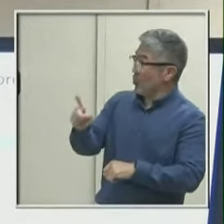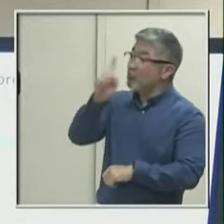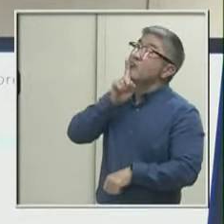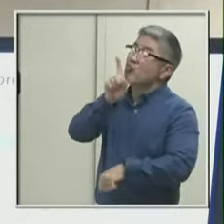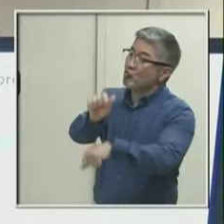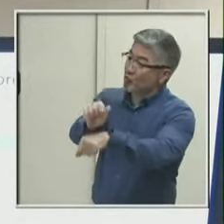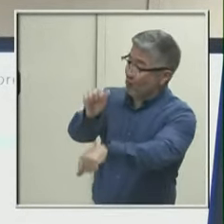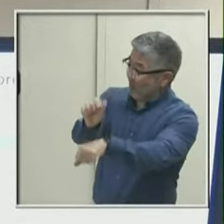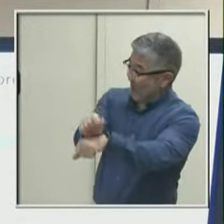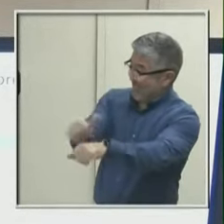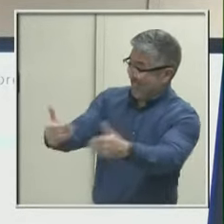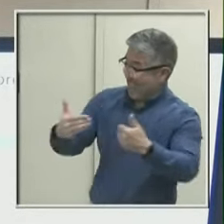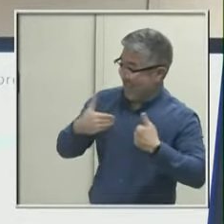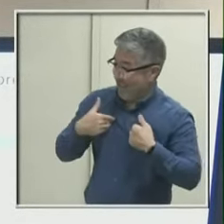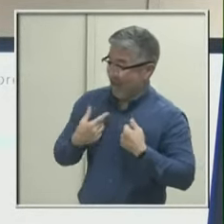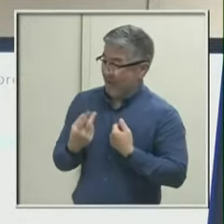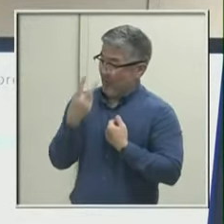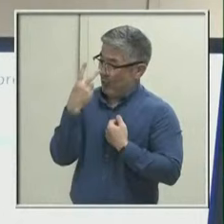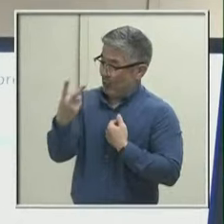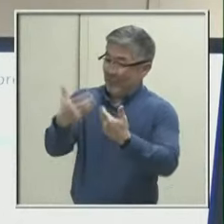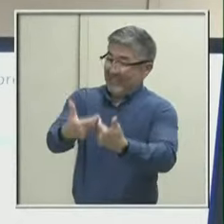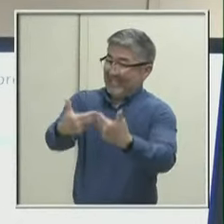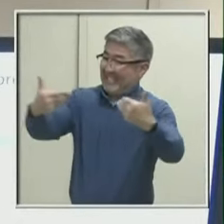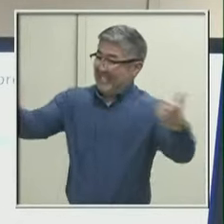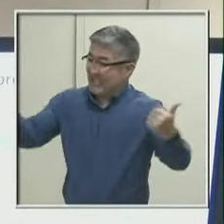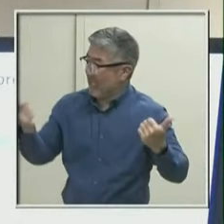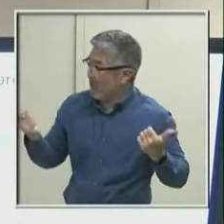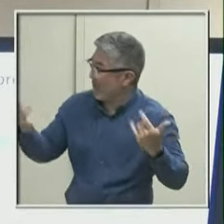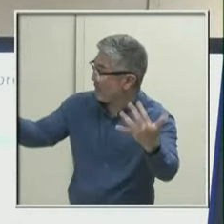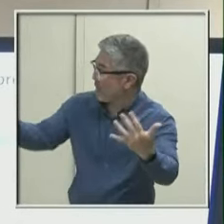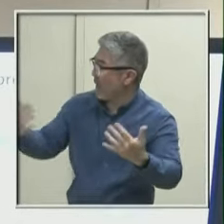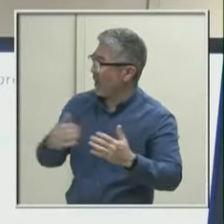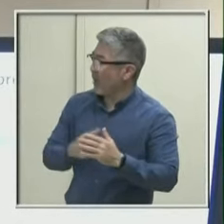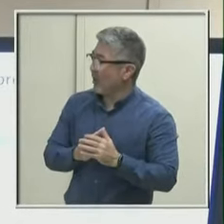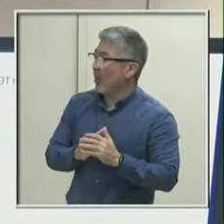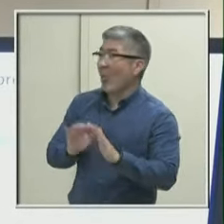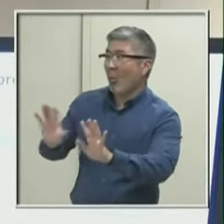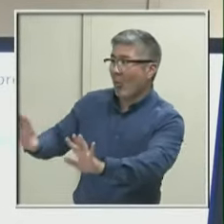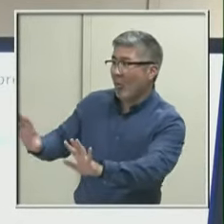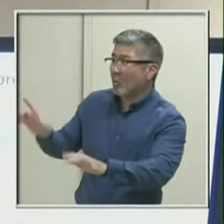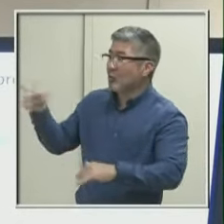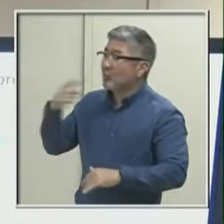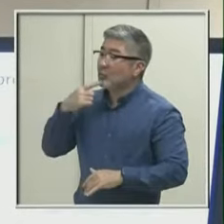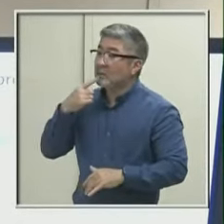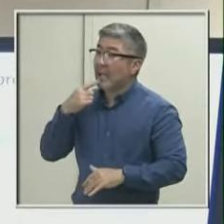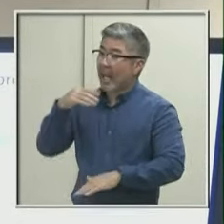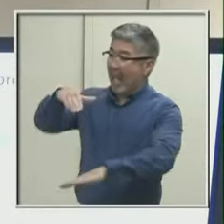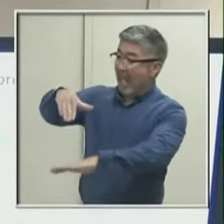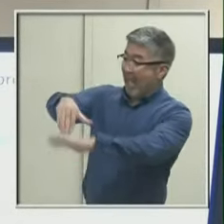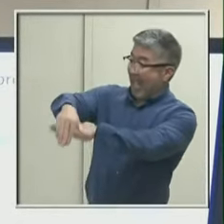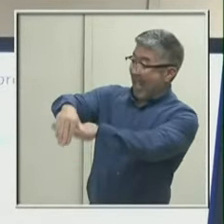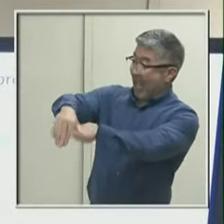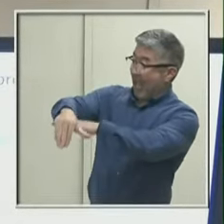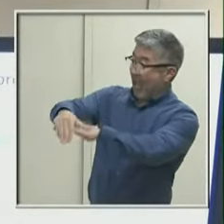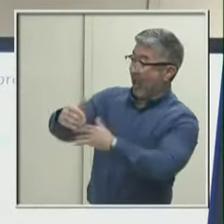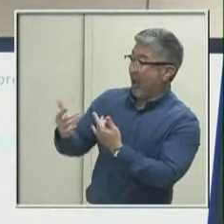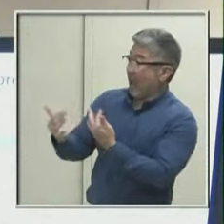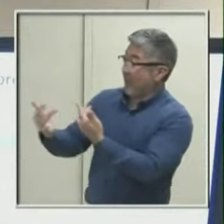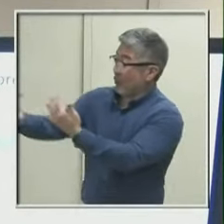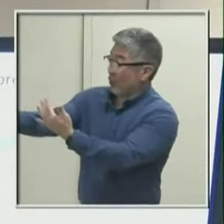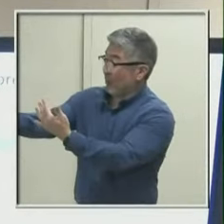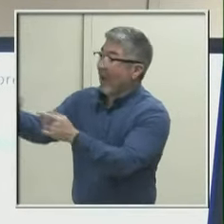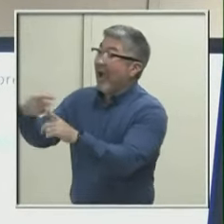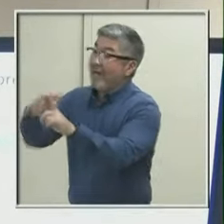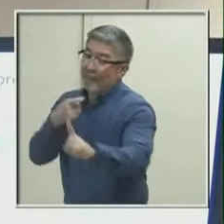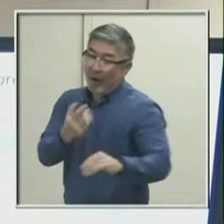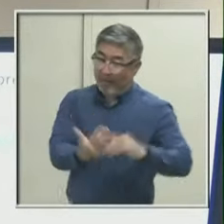were, in fact, two separate fires? Or was the afternoon fire possibly caused by embers from the morning